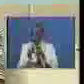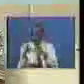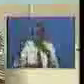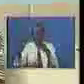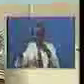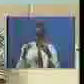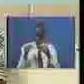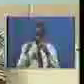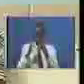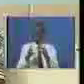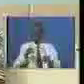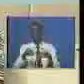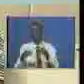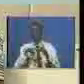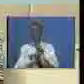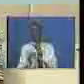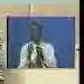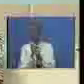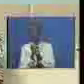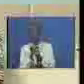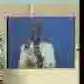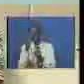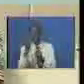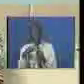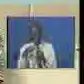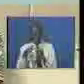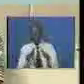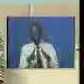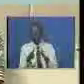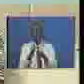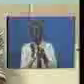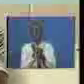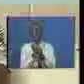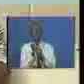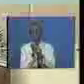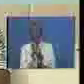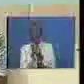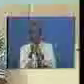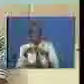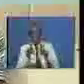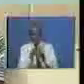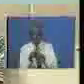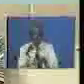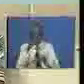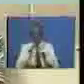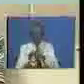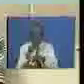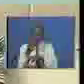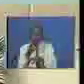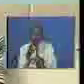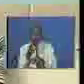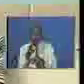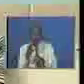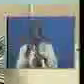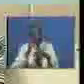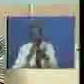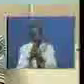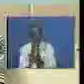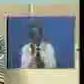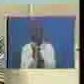workspace so that they have an opportunity to work and and and get it get an income in exchange of their competencies